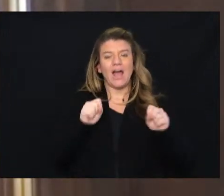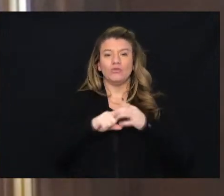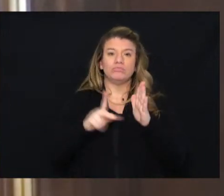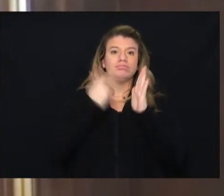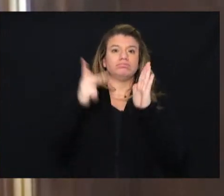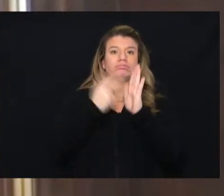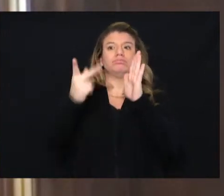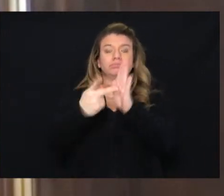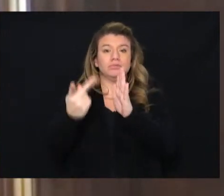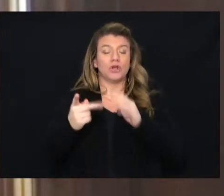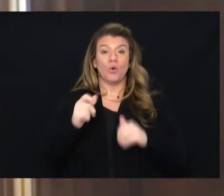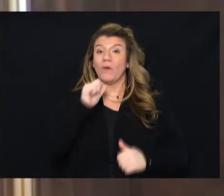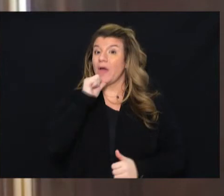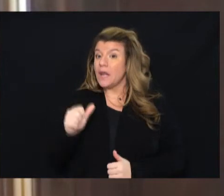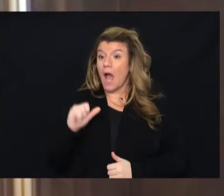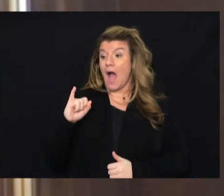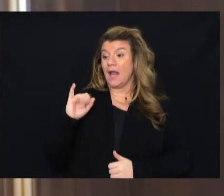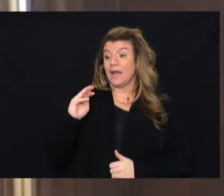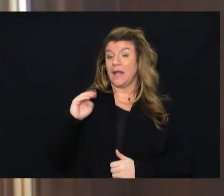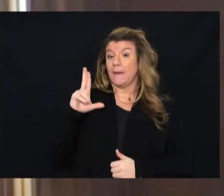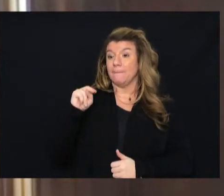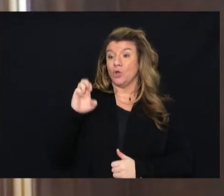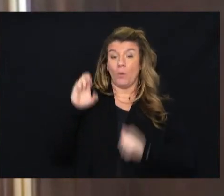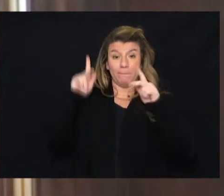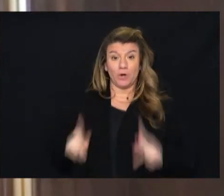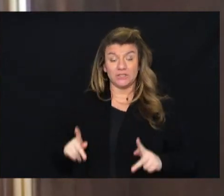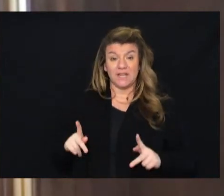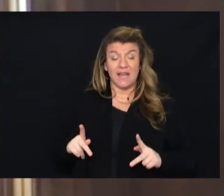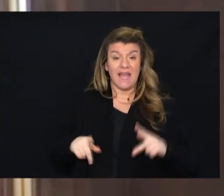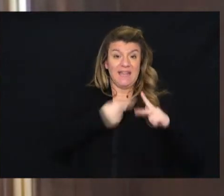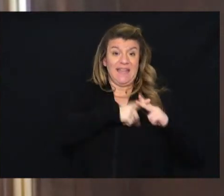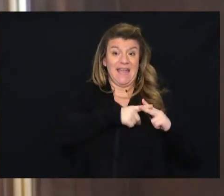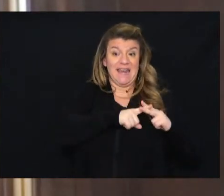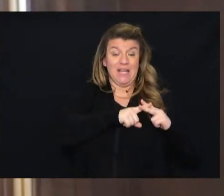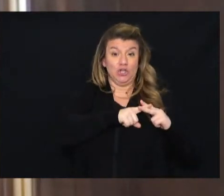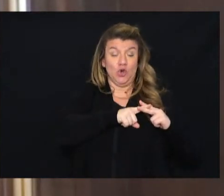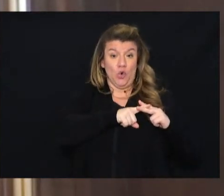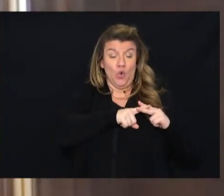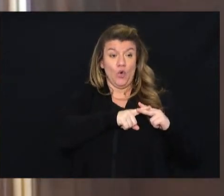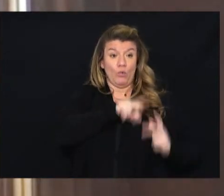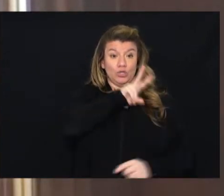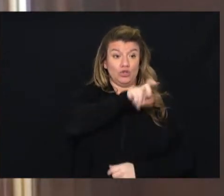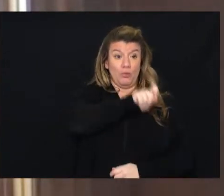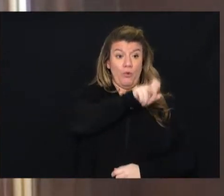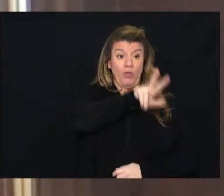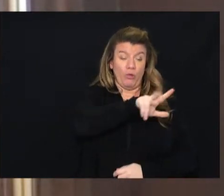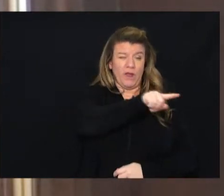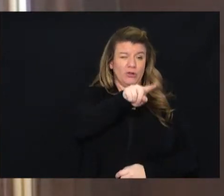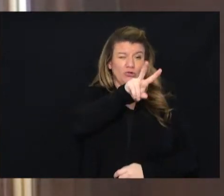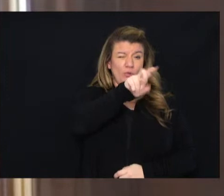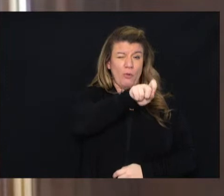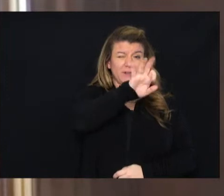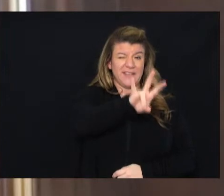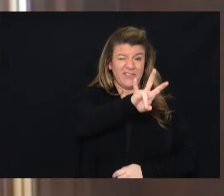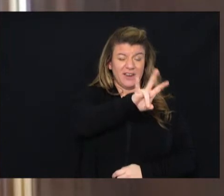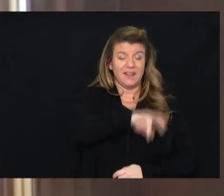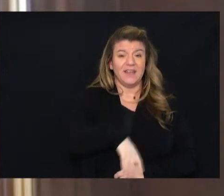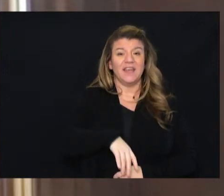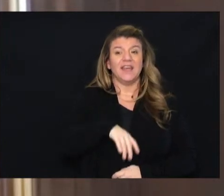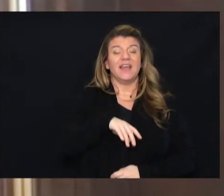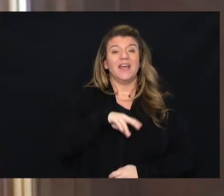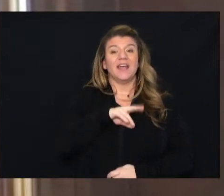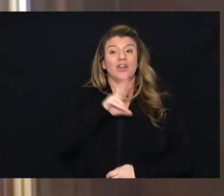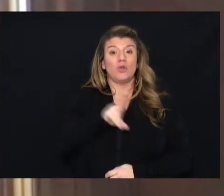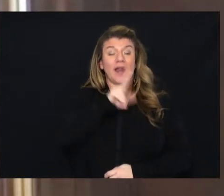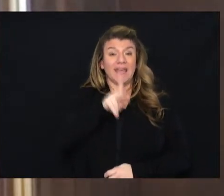a non-immune audience, the initial variant from Wuhan was about 2.3 to 2.7. The variant from